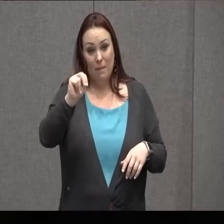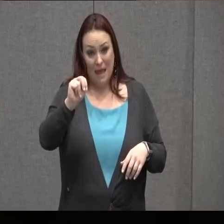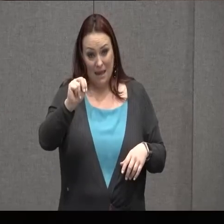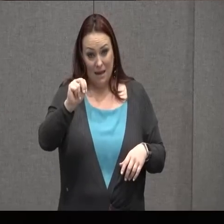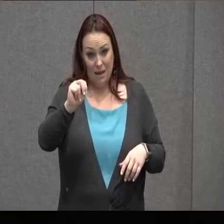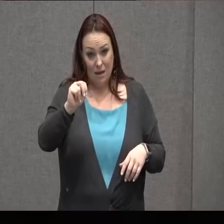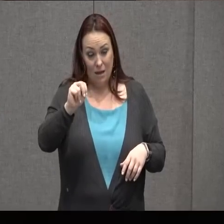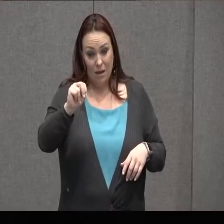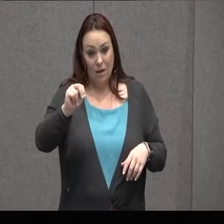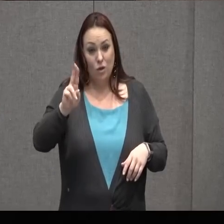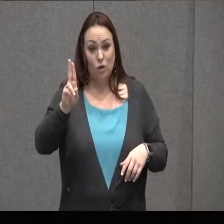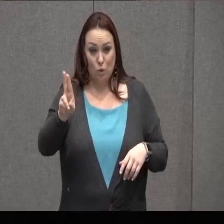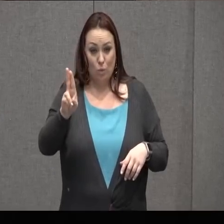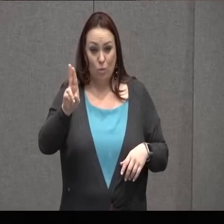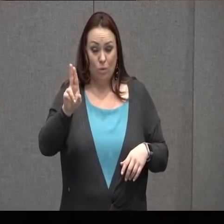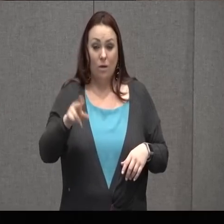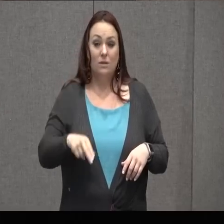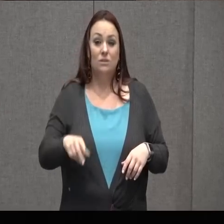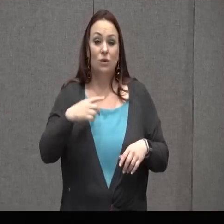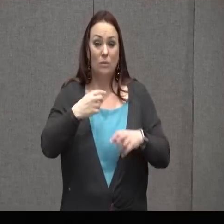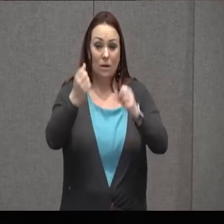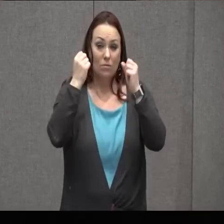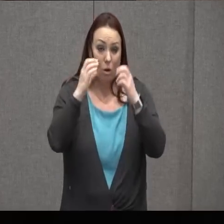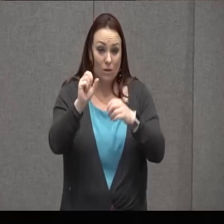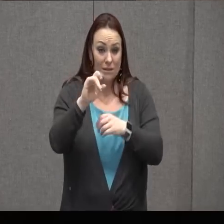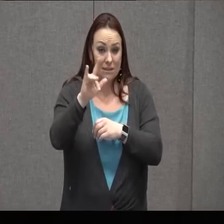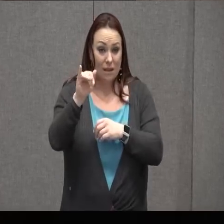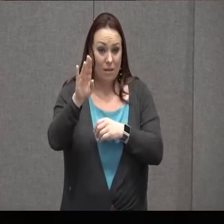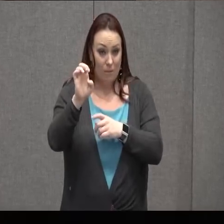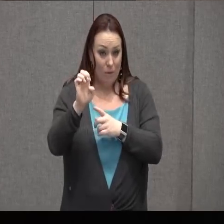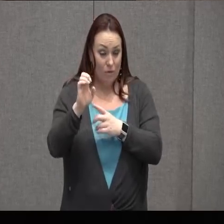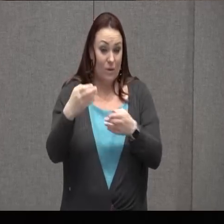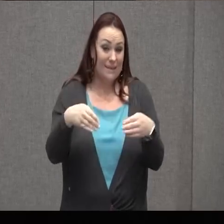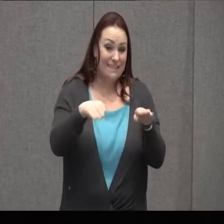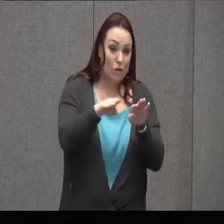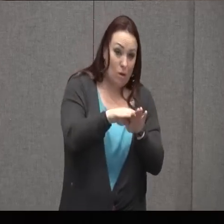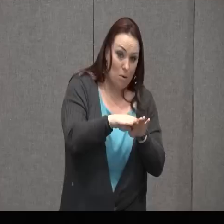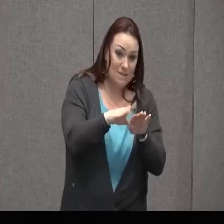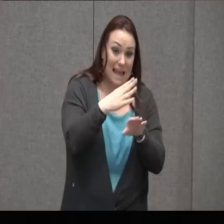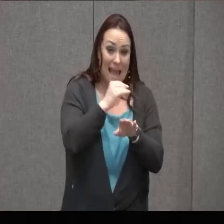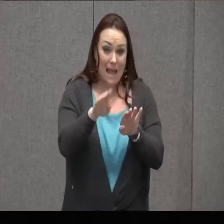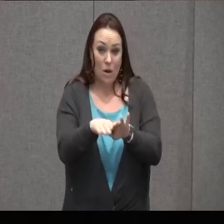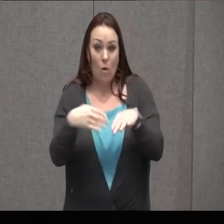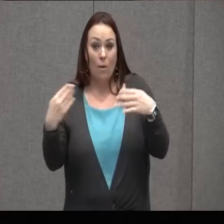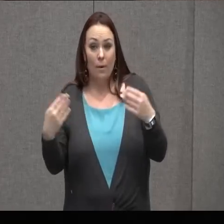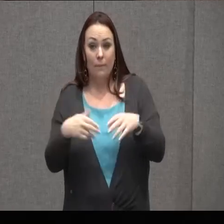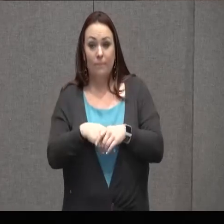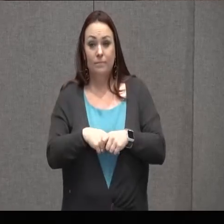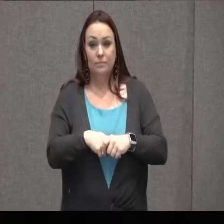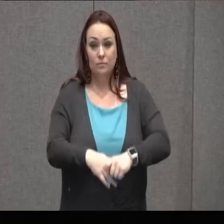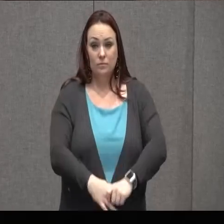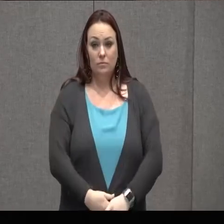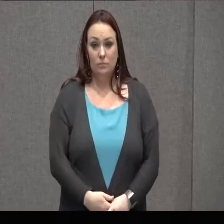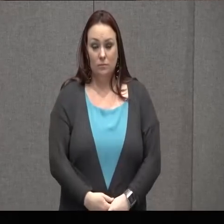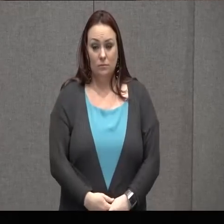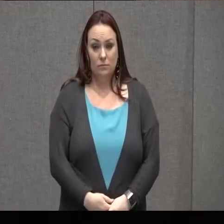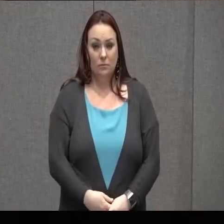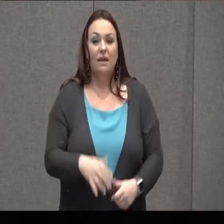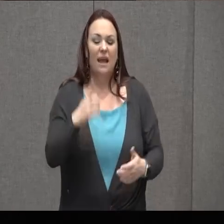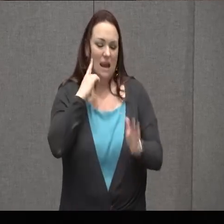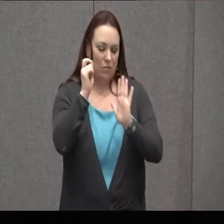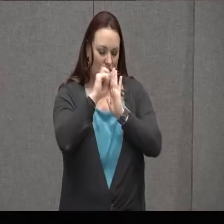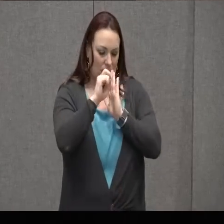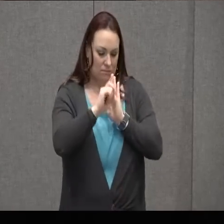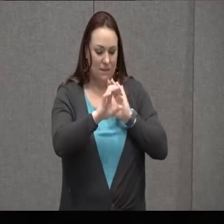men, you. So it's multi-syllables. It has a closed and an open. And this is how. It helps me